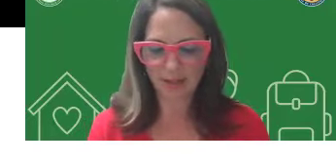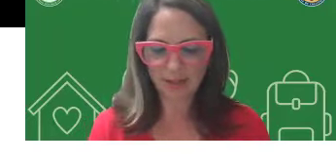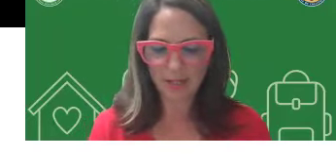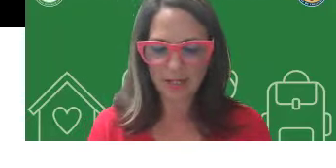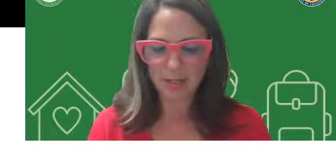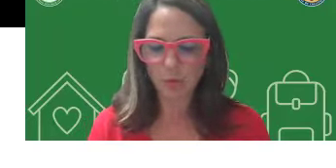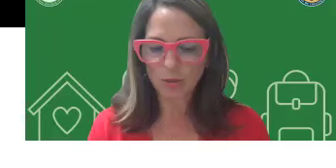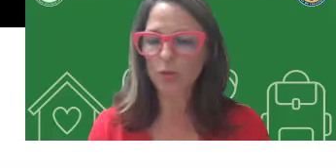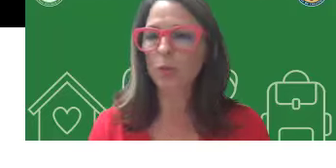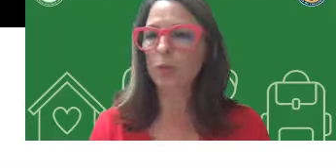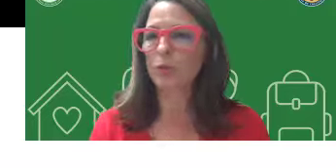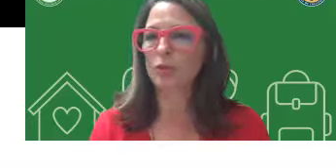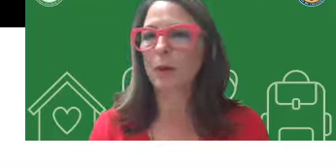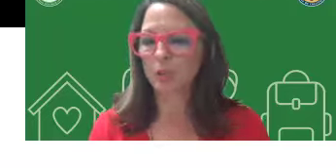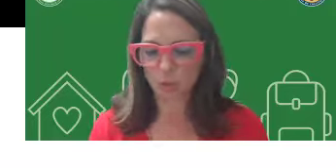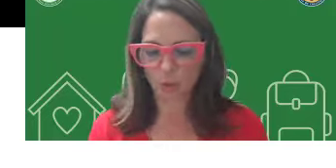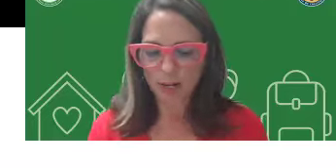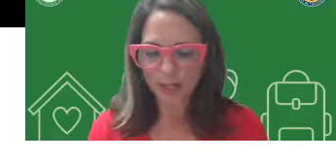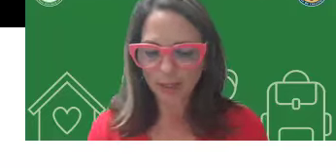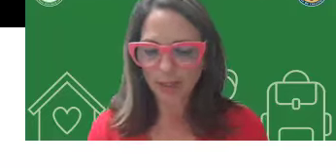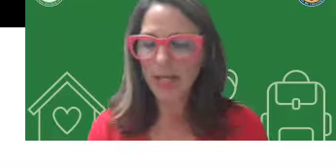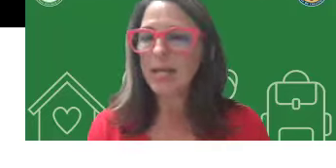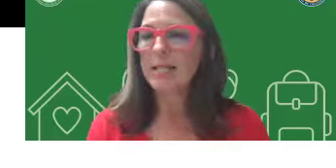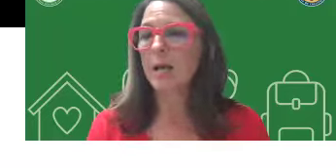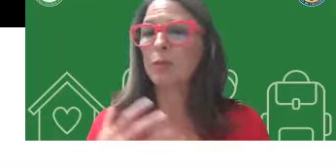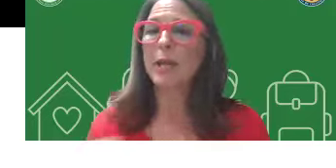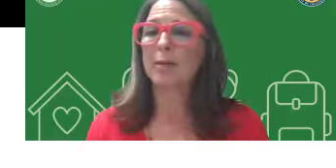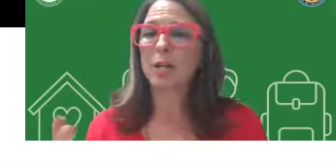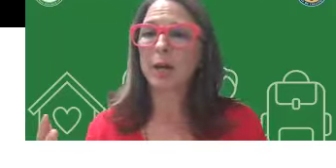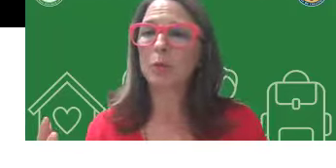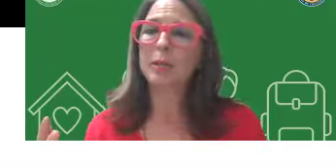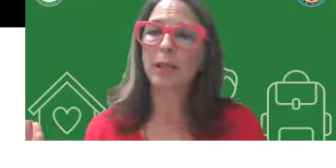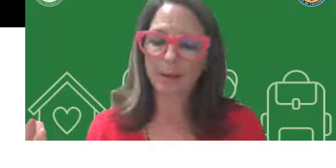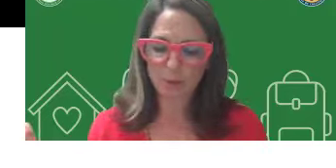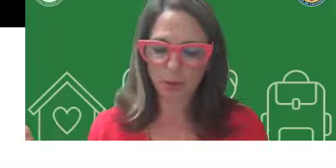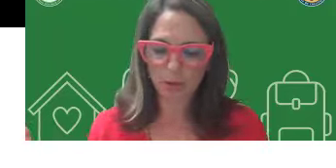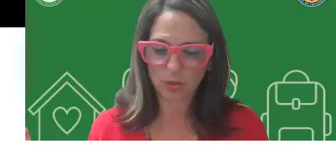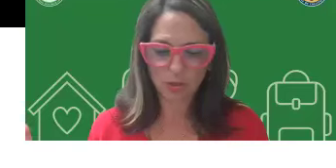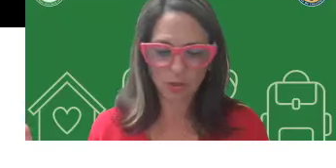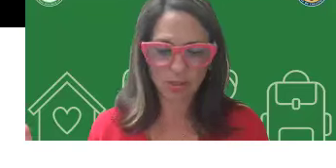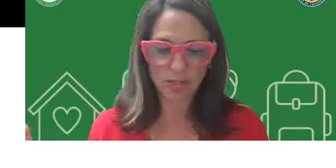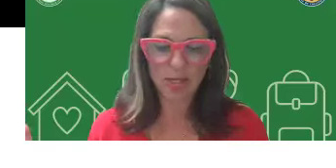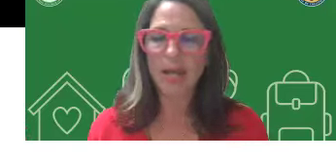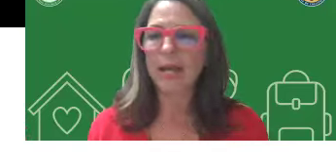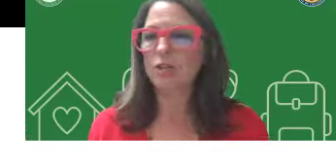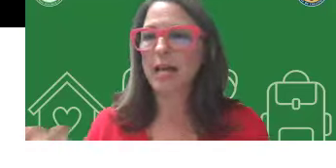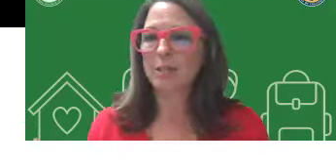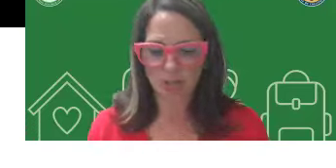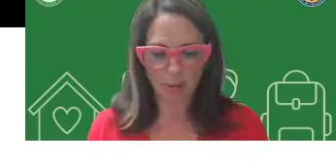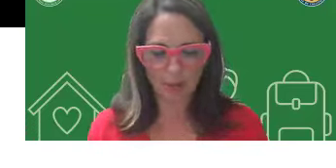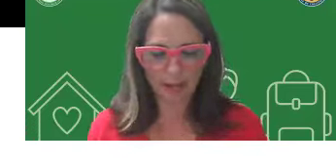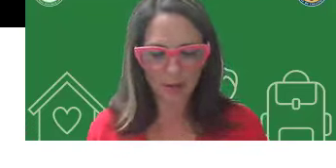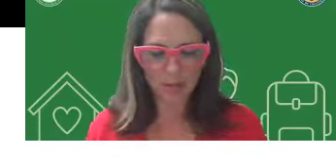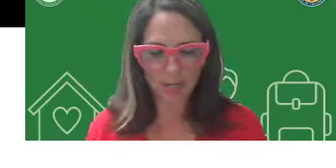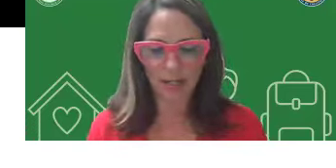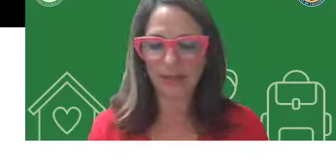best that we can. Some questions we will respond to in writing. Some, if we have time, will be live between transitions, just